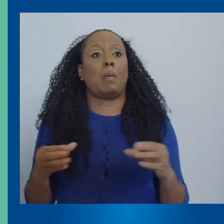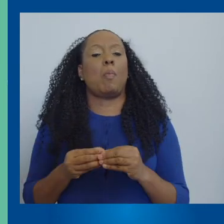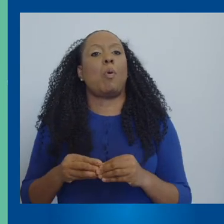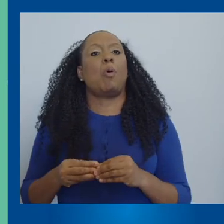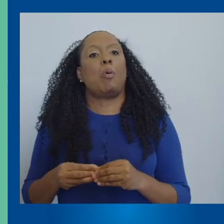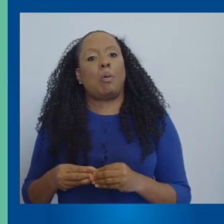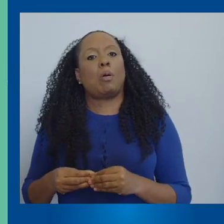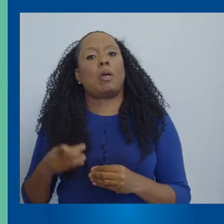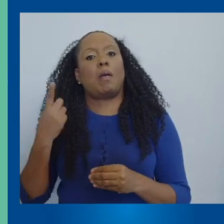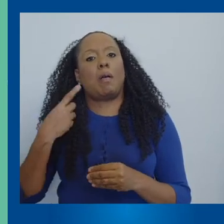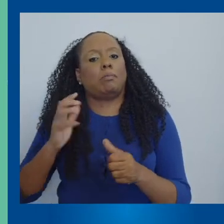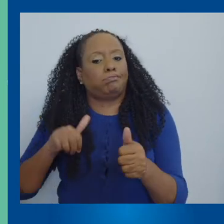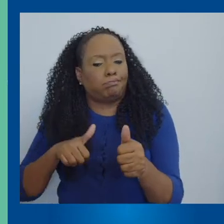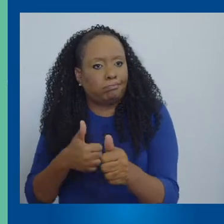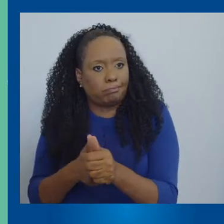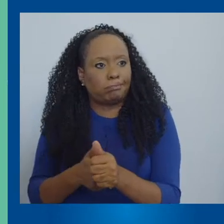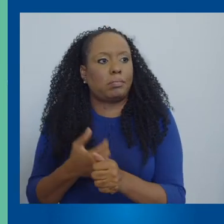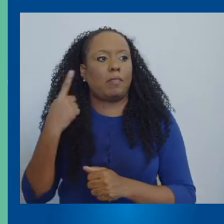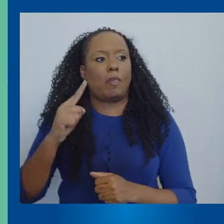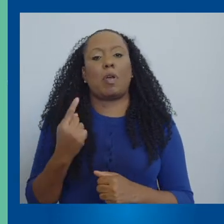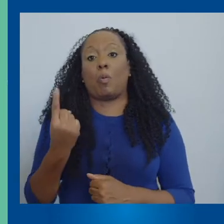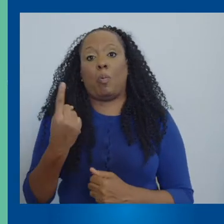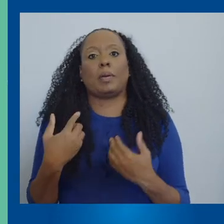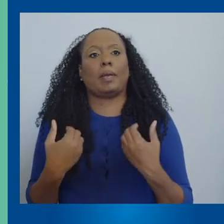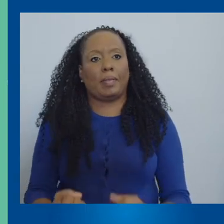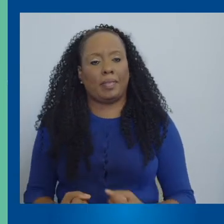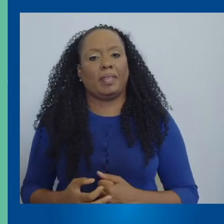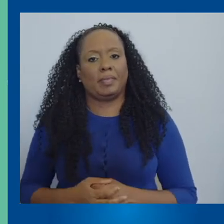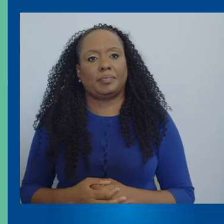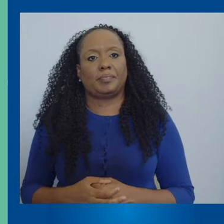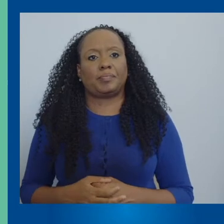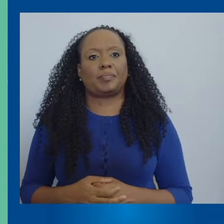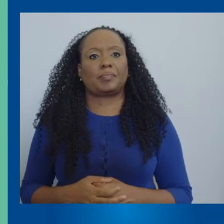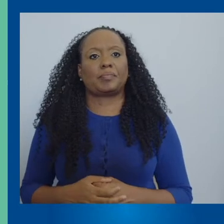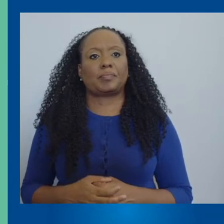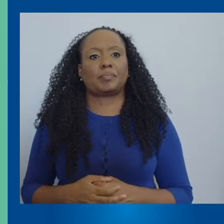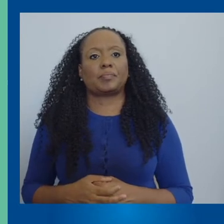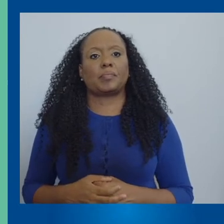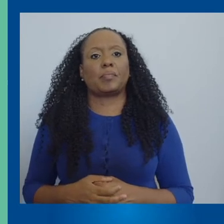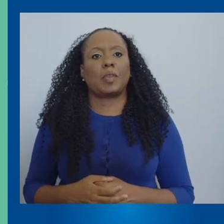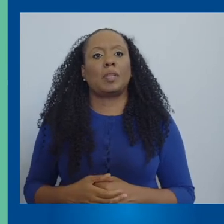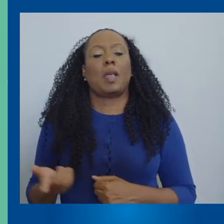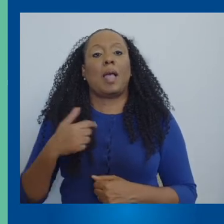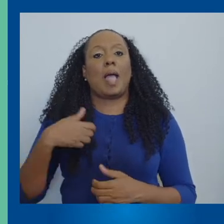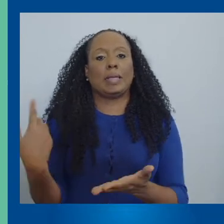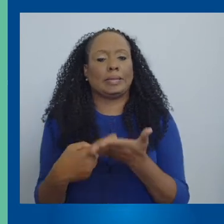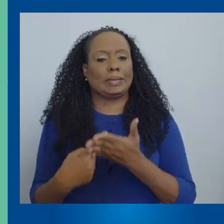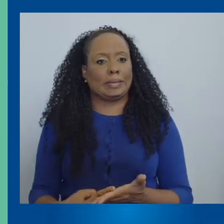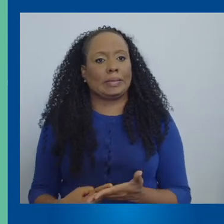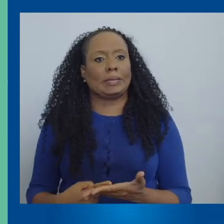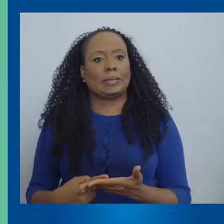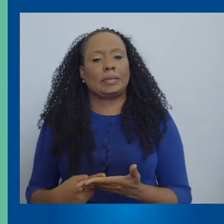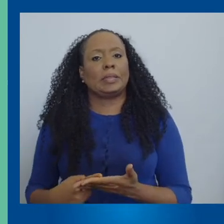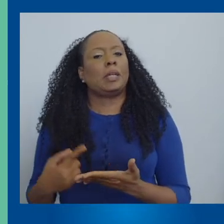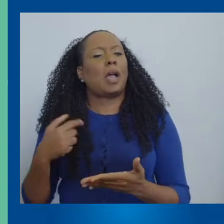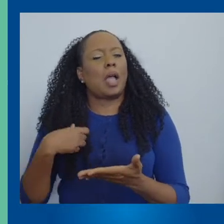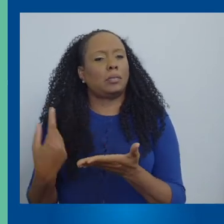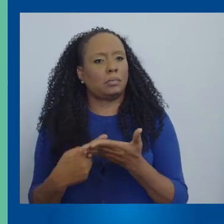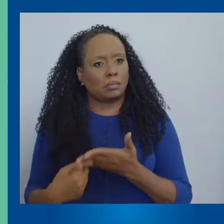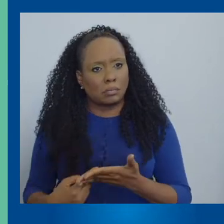environmental dimension of One Health. And waterways, as I've discussed here, are an integrator of